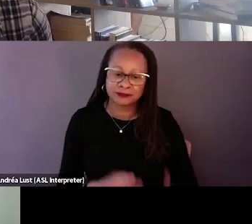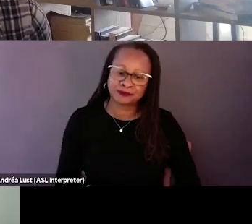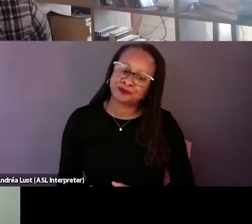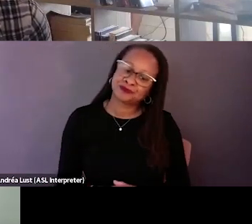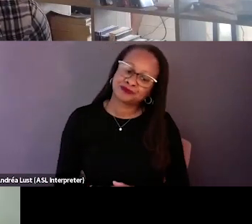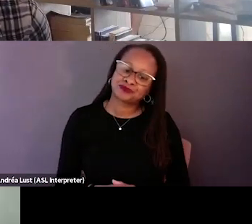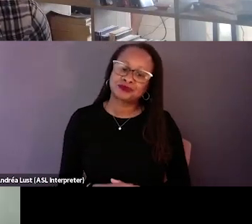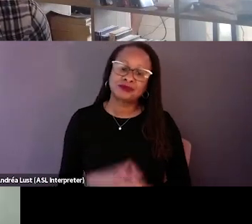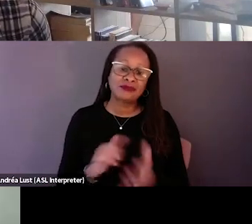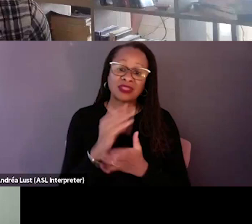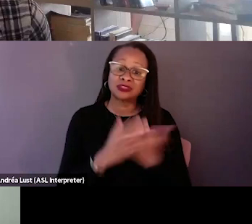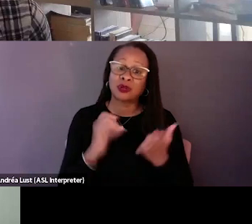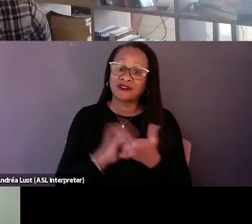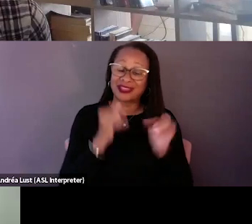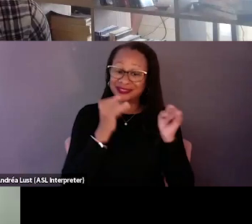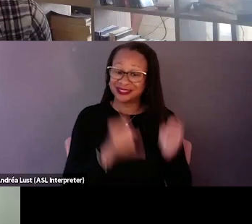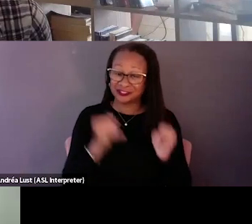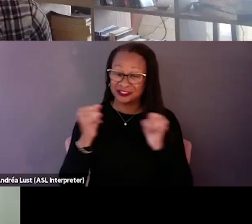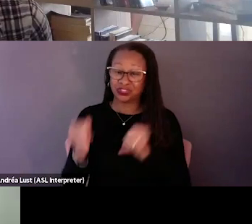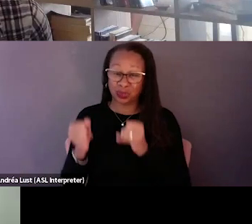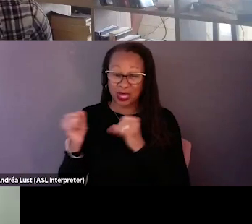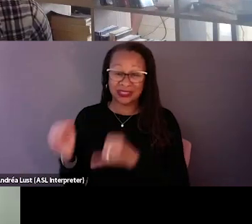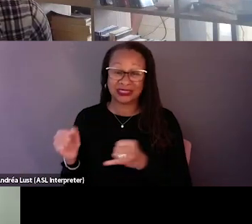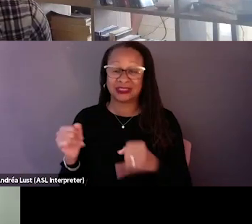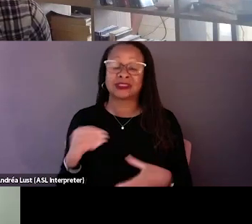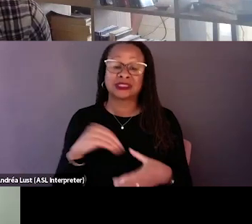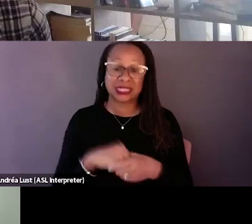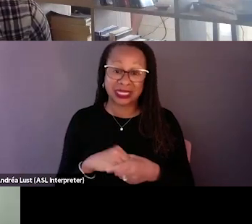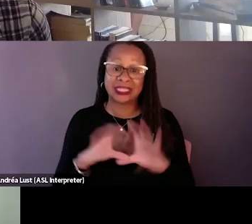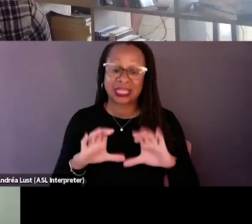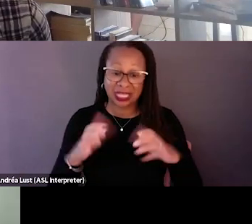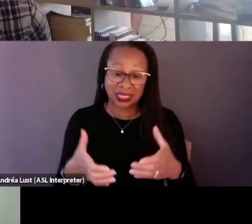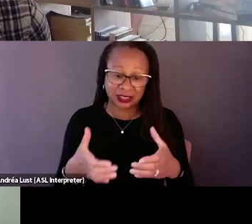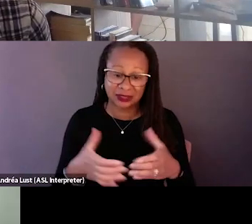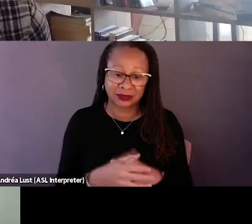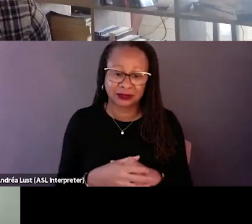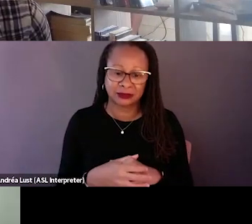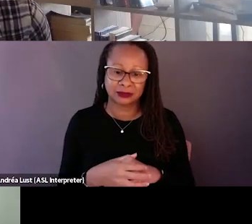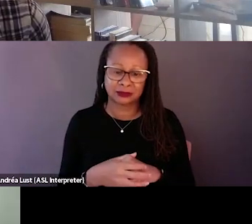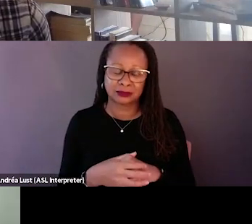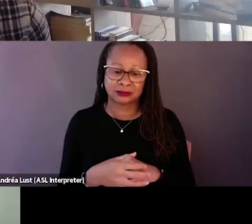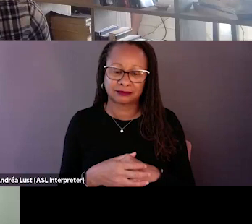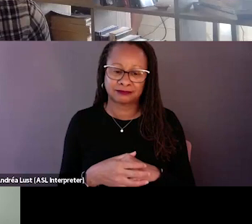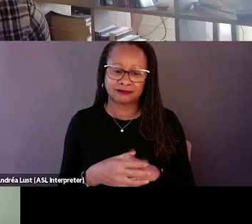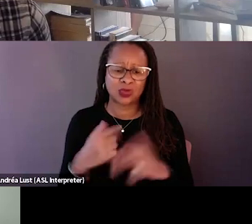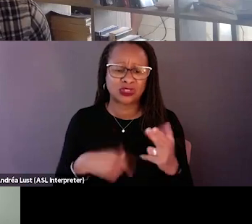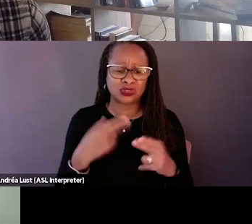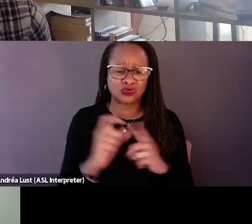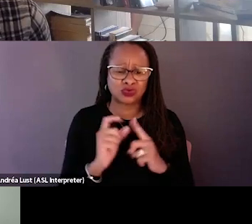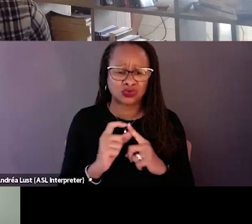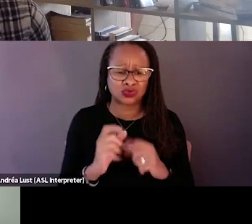is part of that individuality within the collective. What is that? What's the proper term, Michéle?